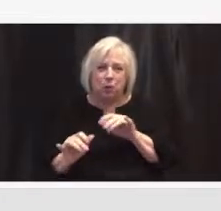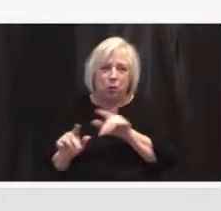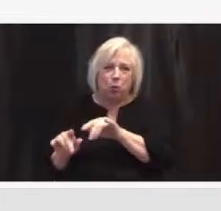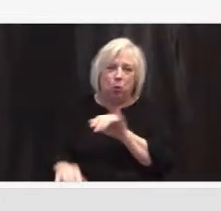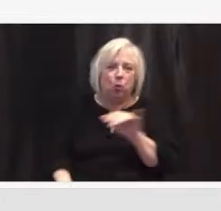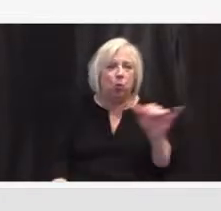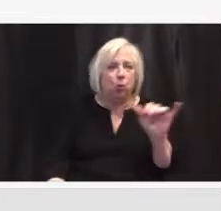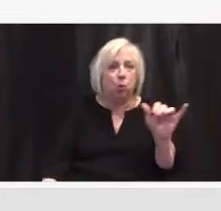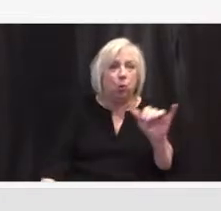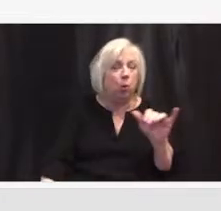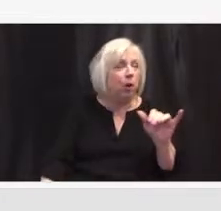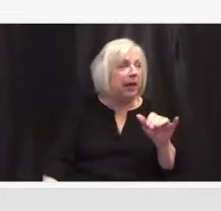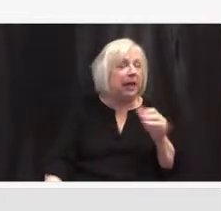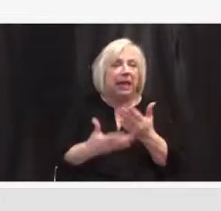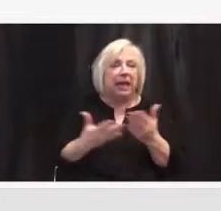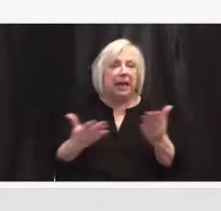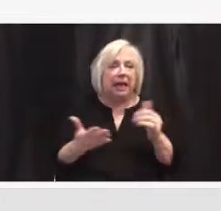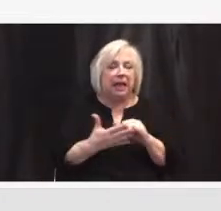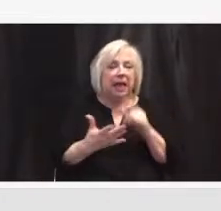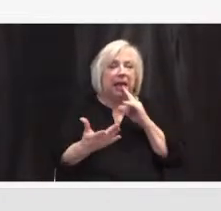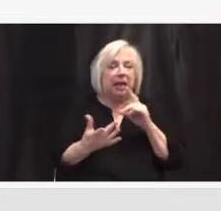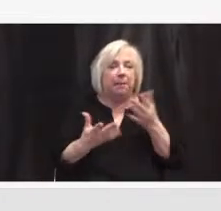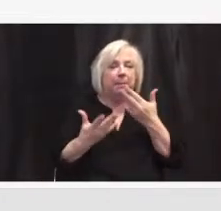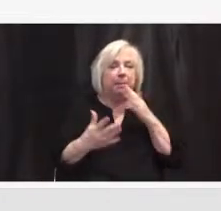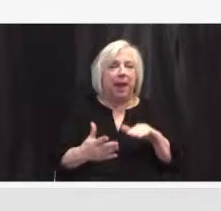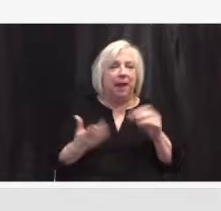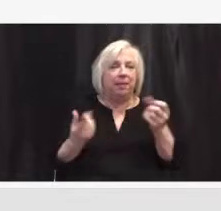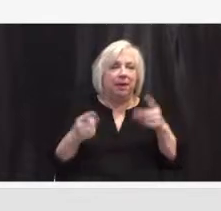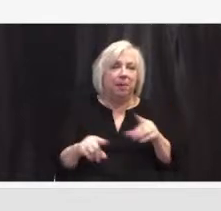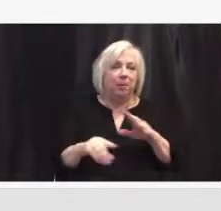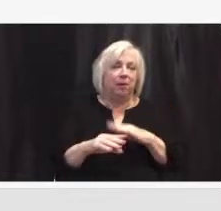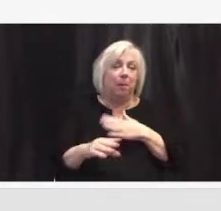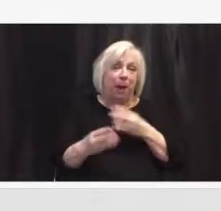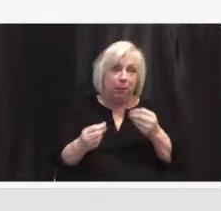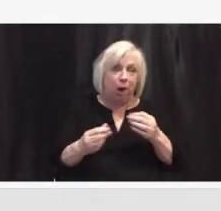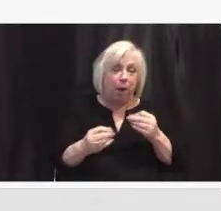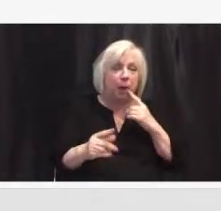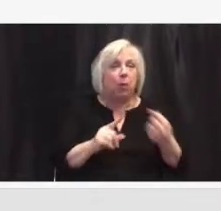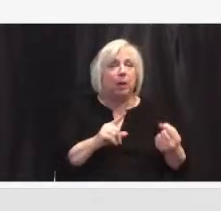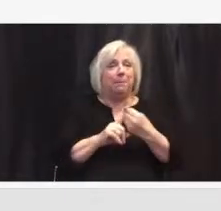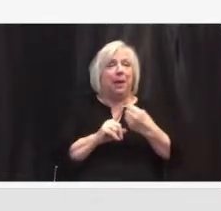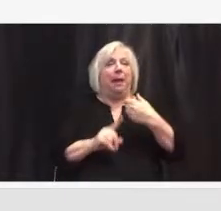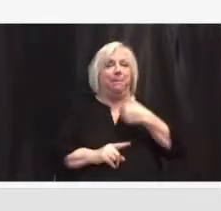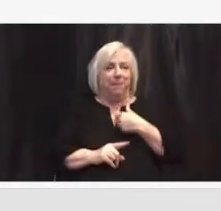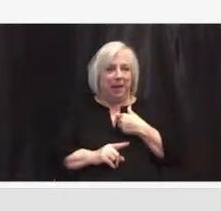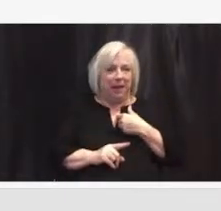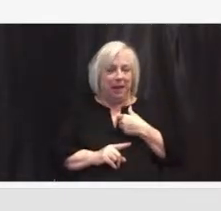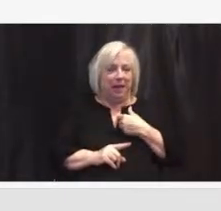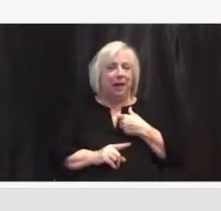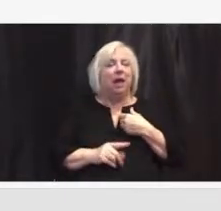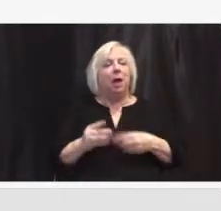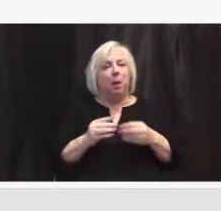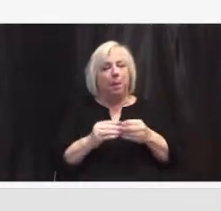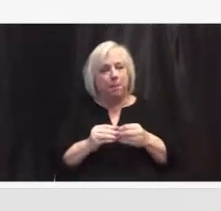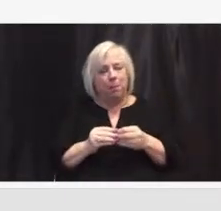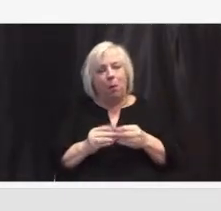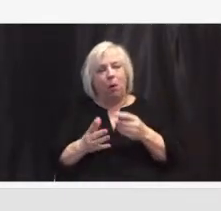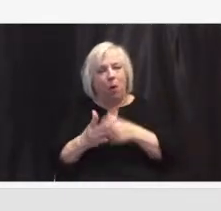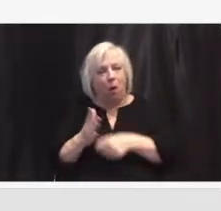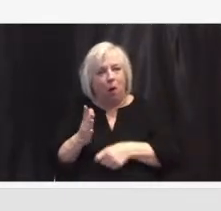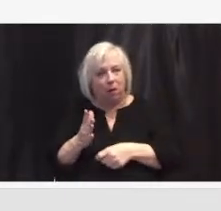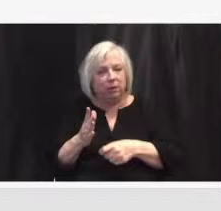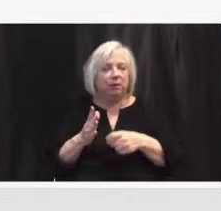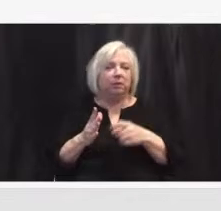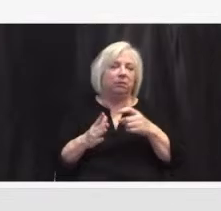my property is going to impact me personally in the long term. More repair costs, more maintenance costs.